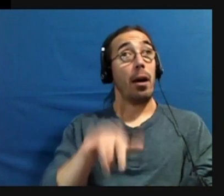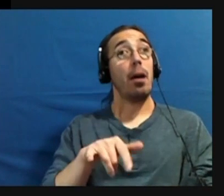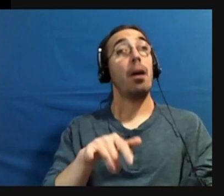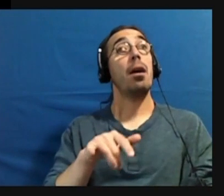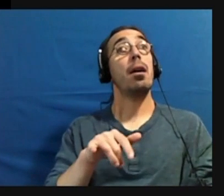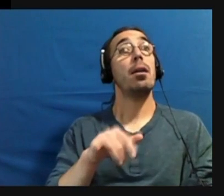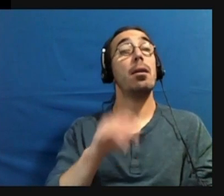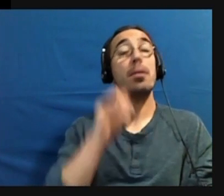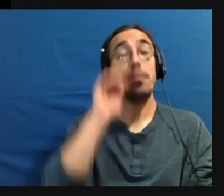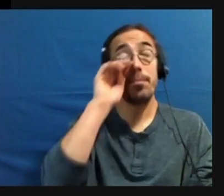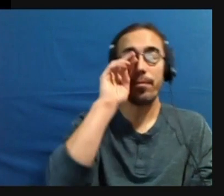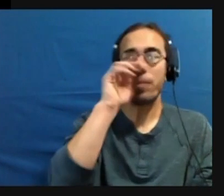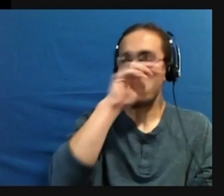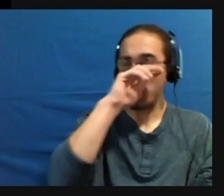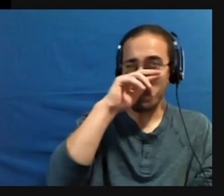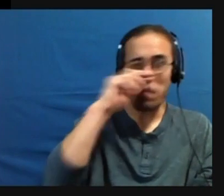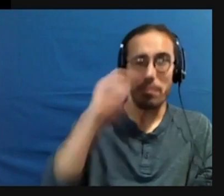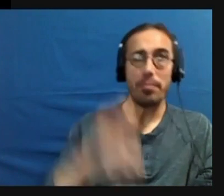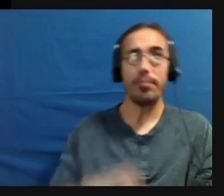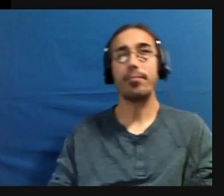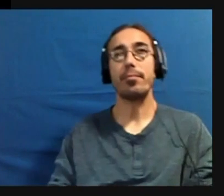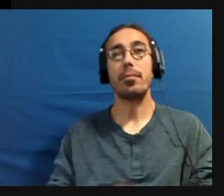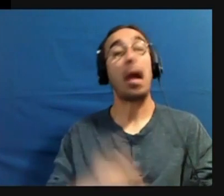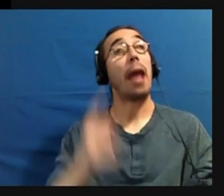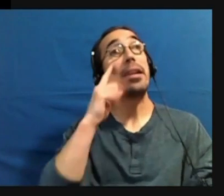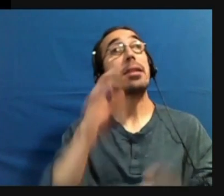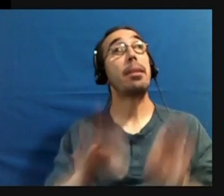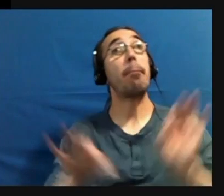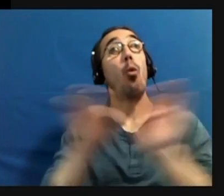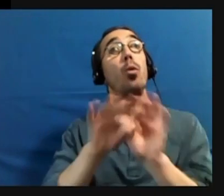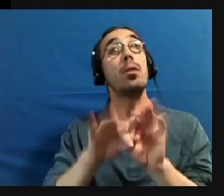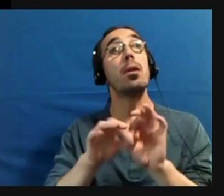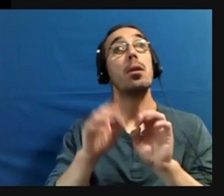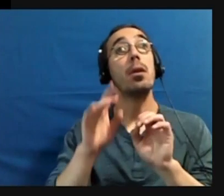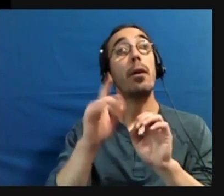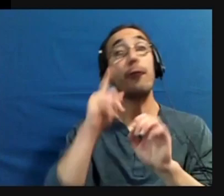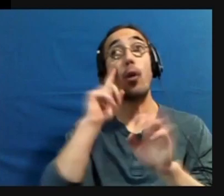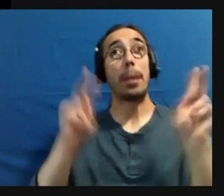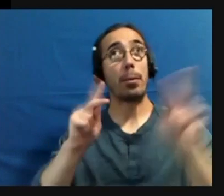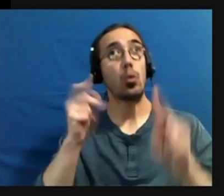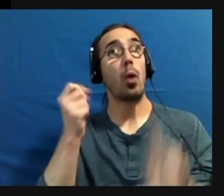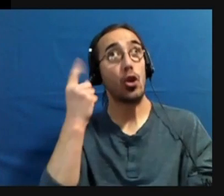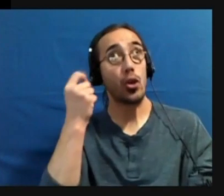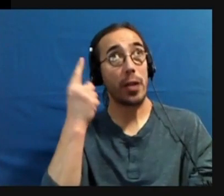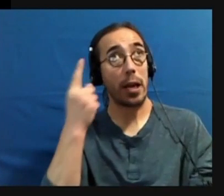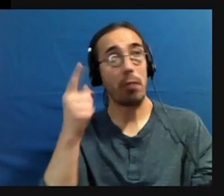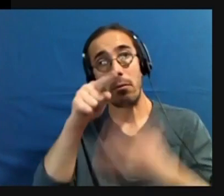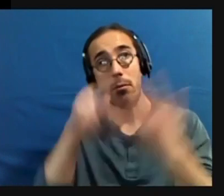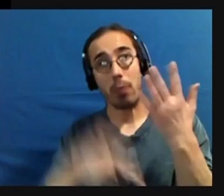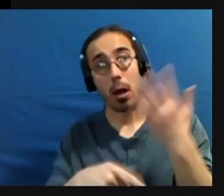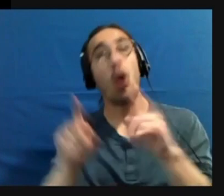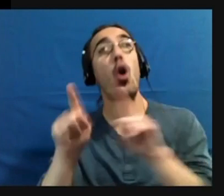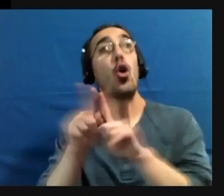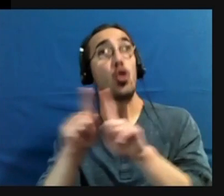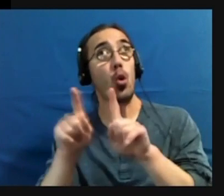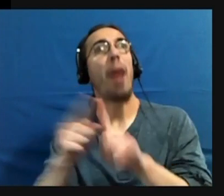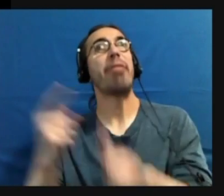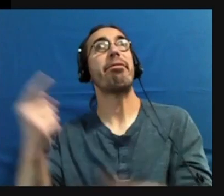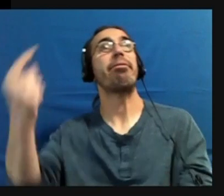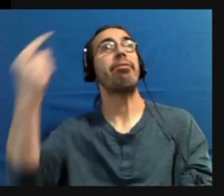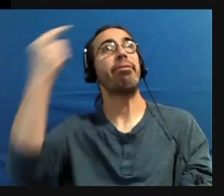it is important to be able to do, or for people to understand these things. I also think